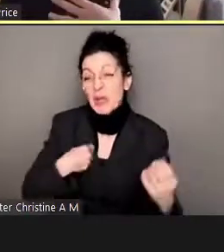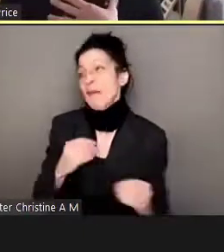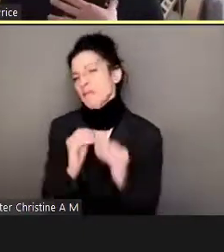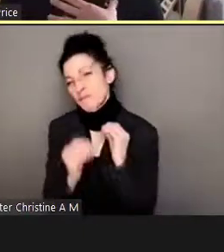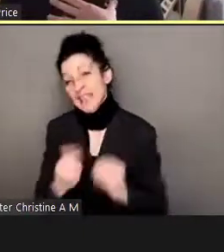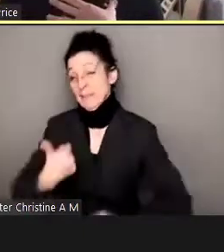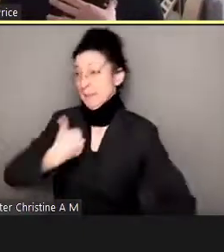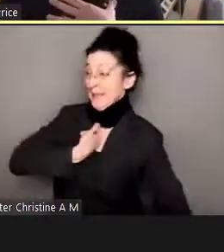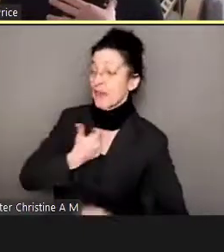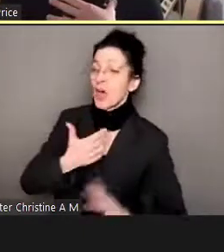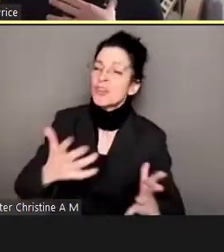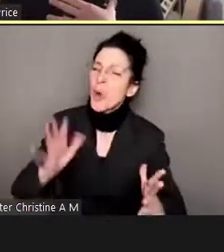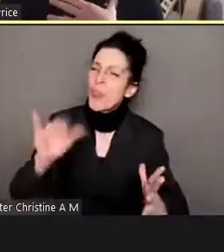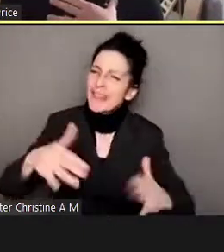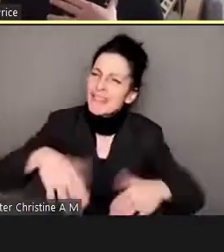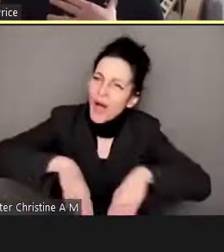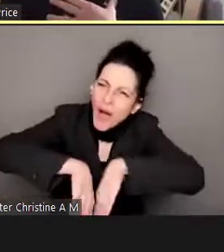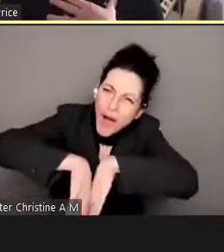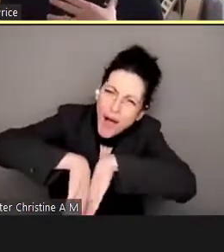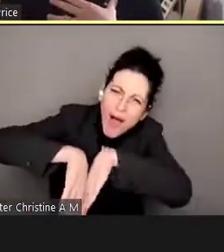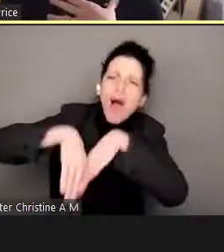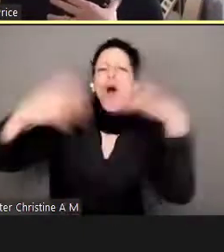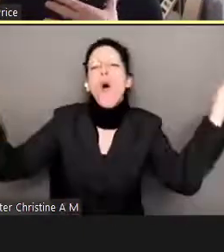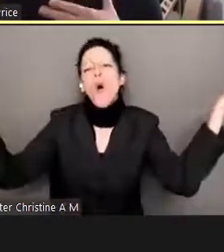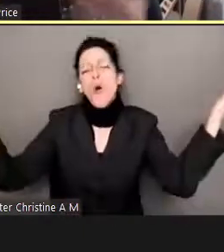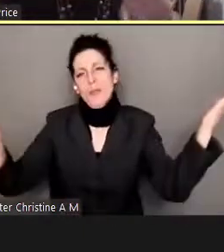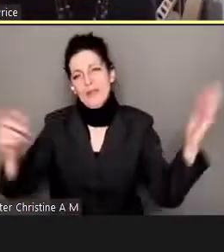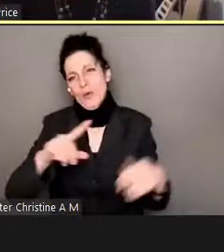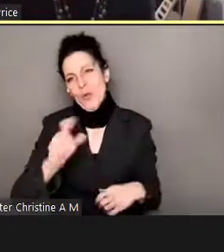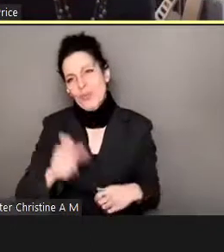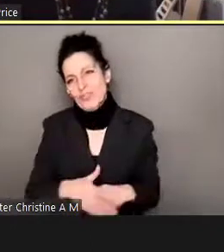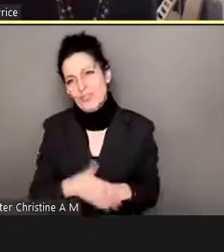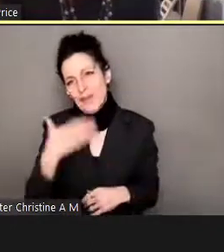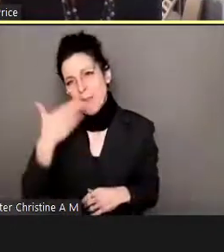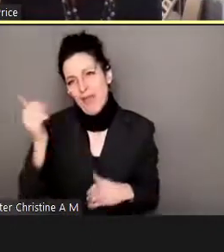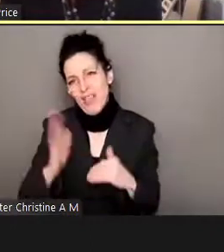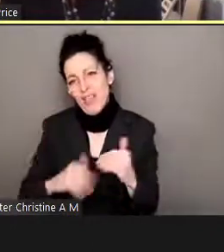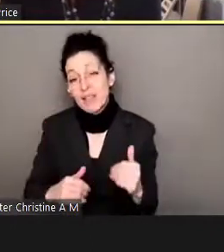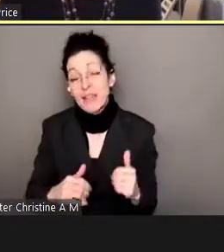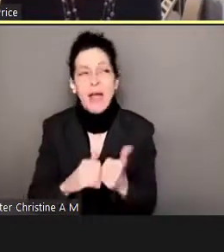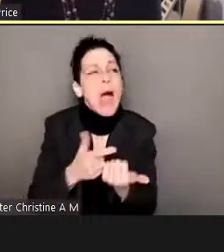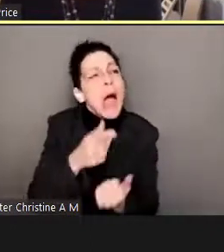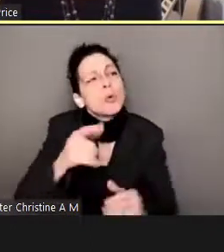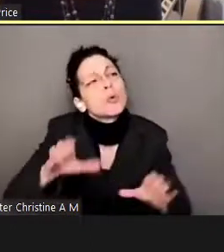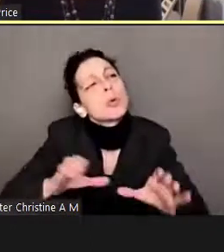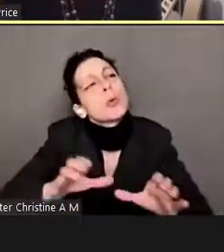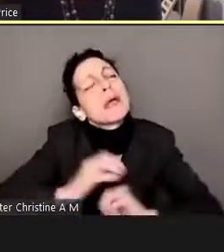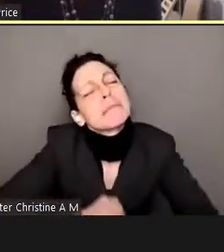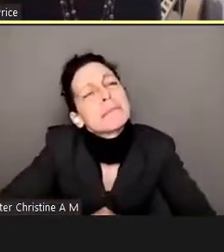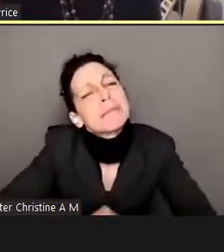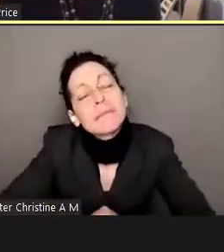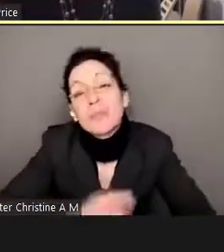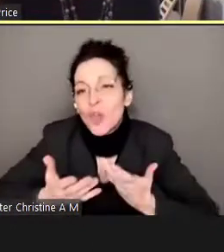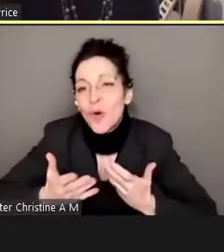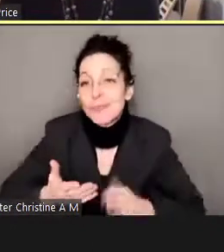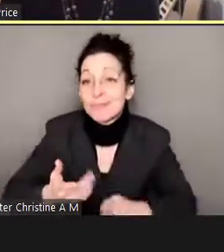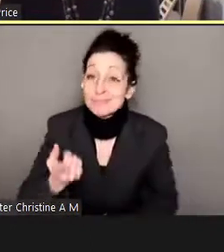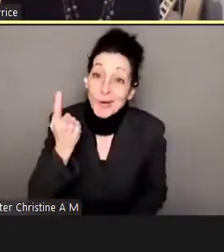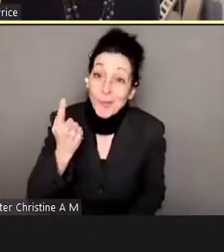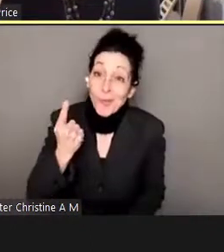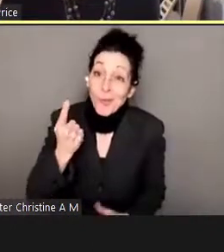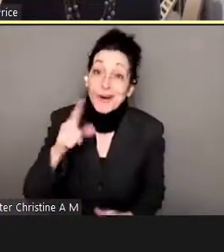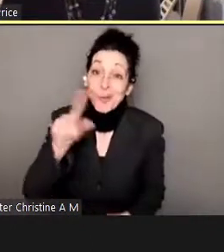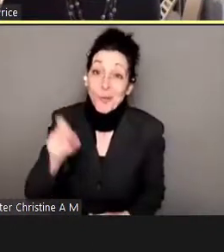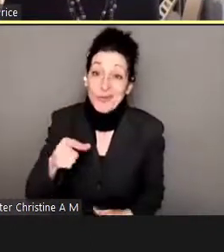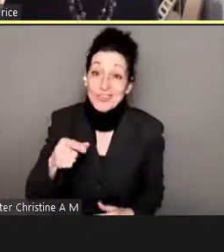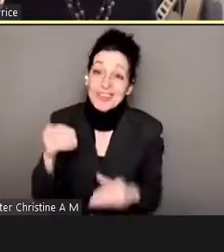more capacious question than how are you doing? So that's one of my check-in questions. I actually have an